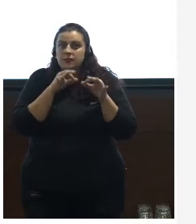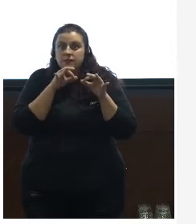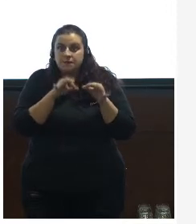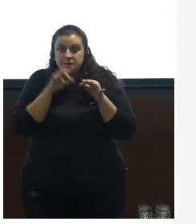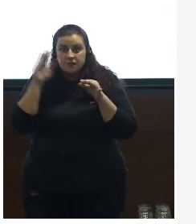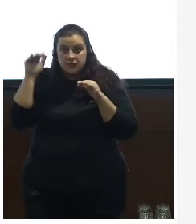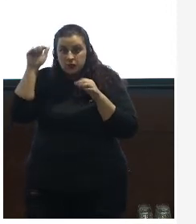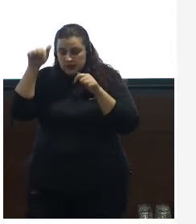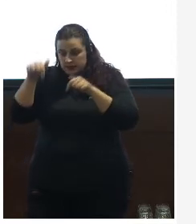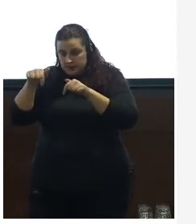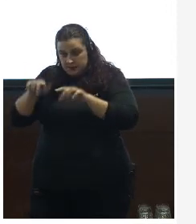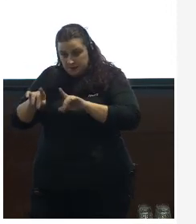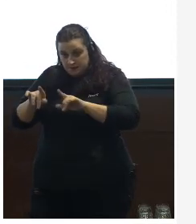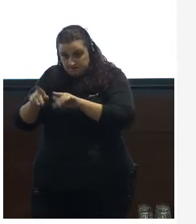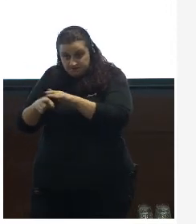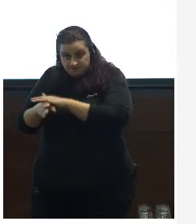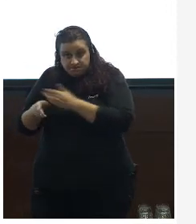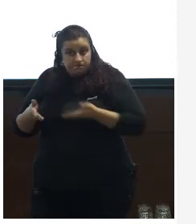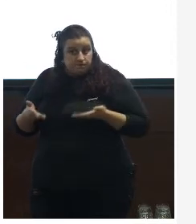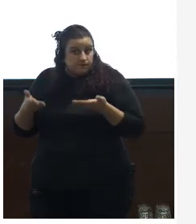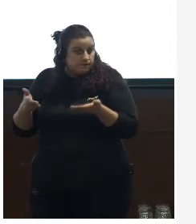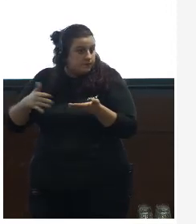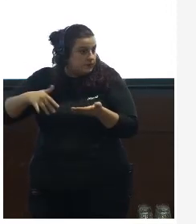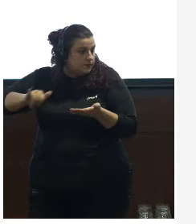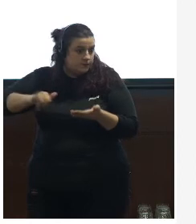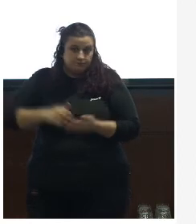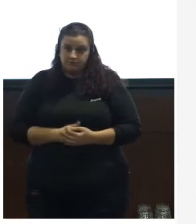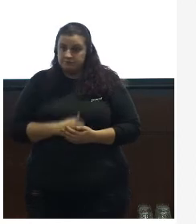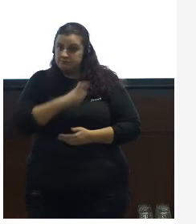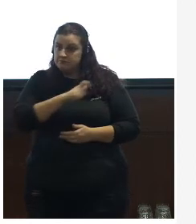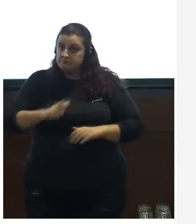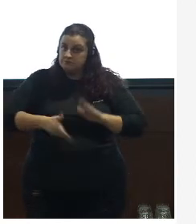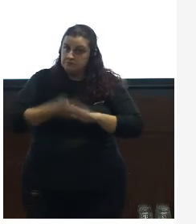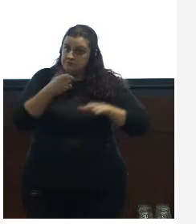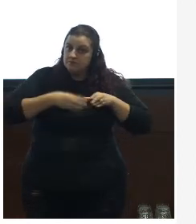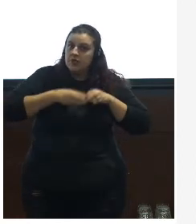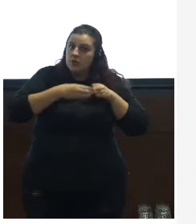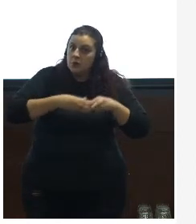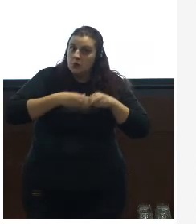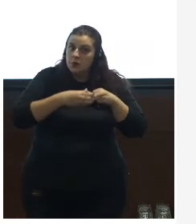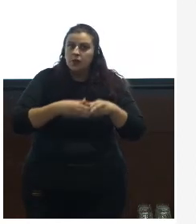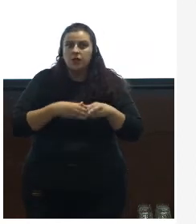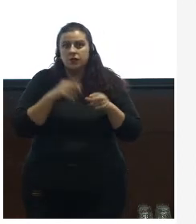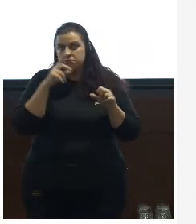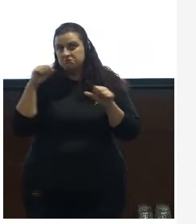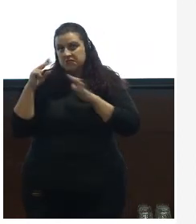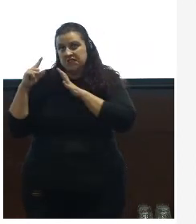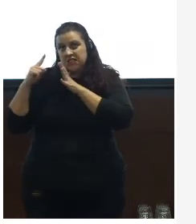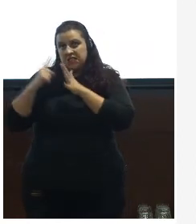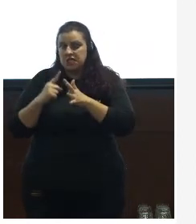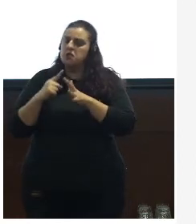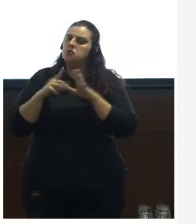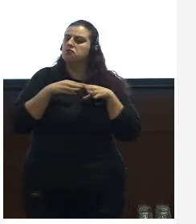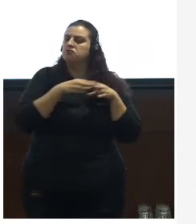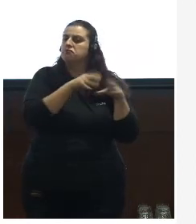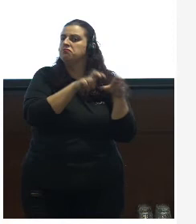We deal with many people who've taken cruises for the past 6 years, and when speaking to them, it seems that even if they had